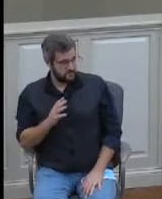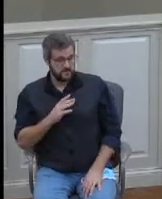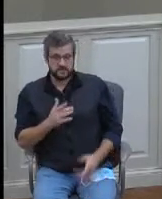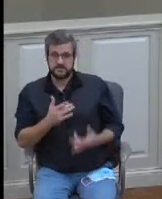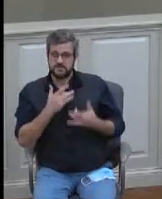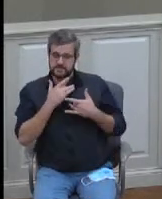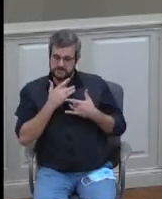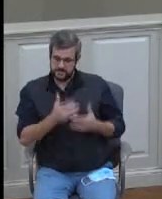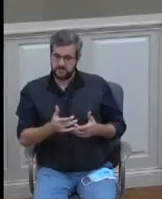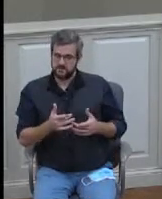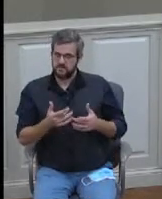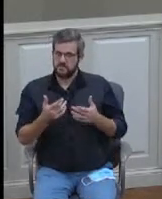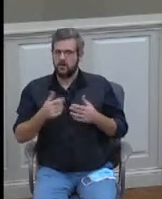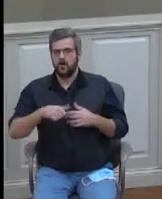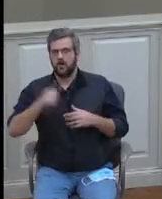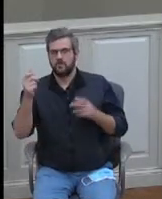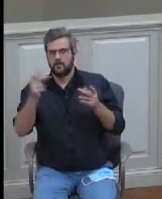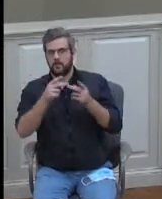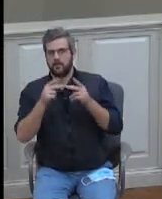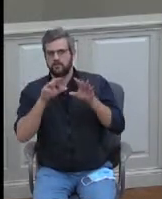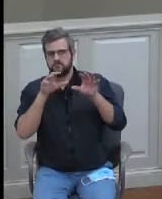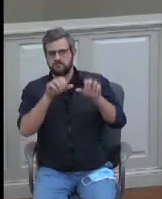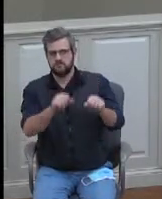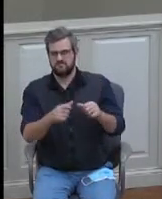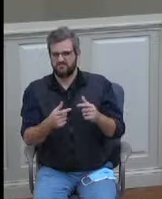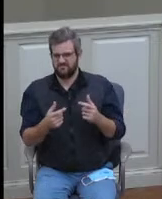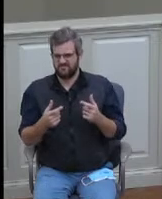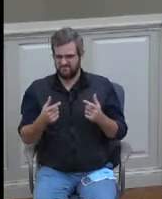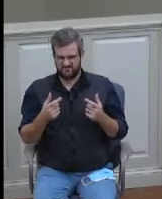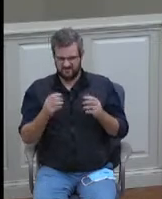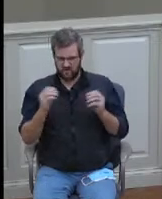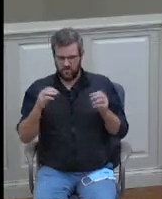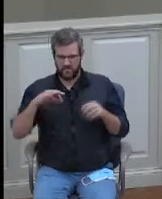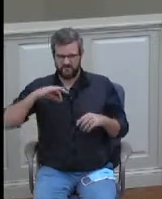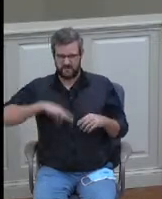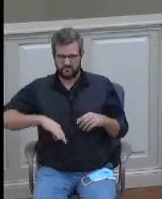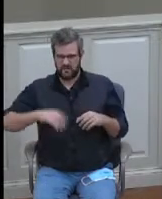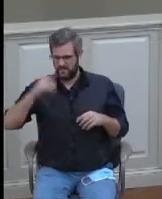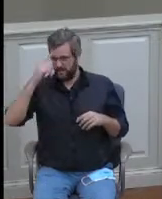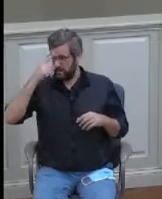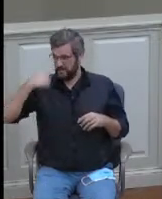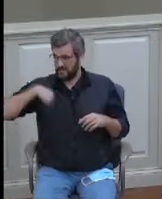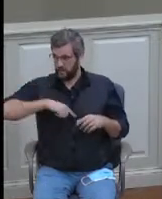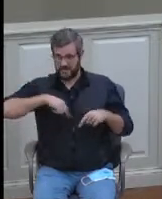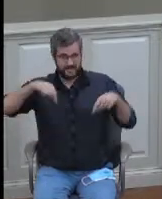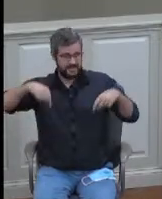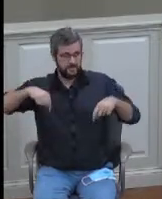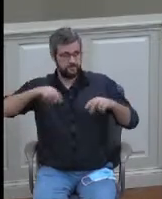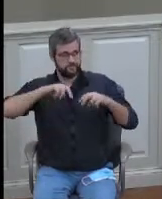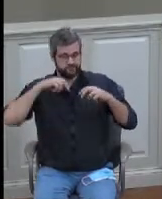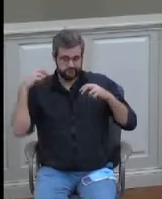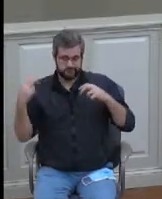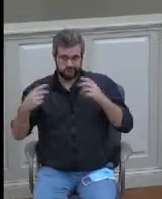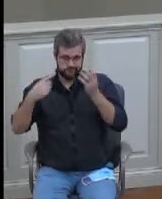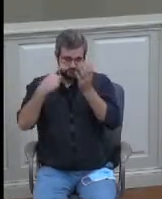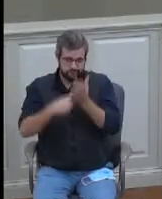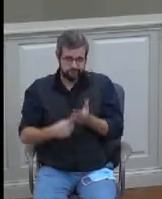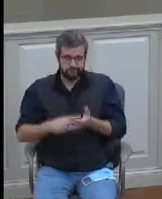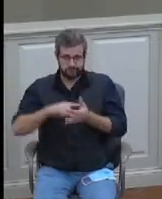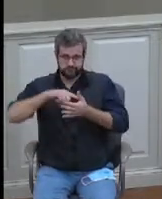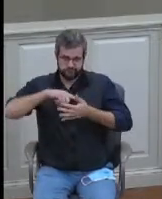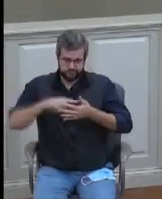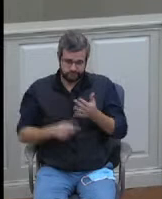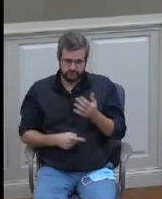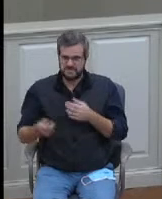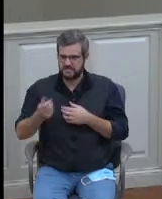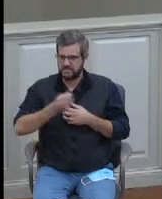Normally, we've always reserved that somewhere else, but I don't think there's a big advantage to do that. I think we just sit down in here and go through the list of things. We have